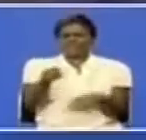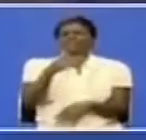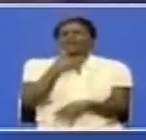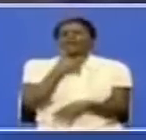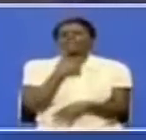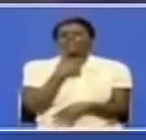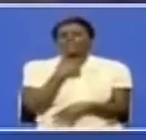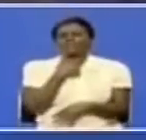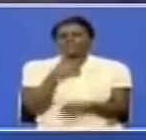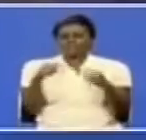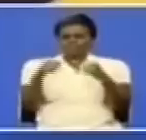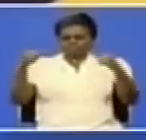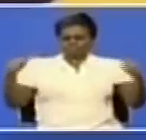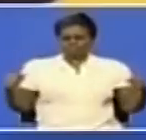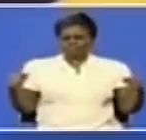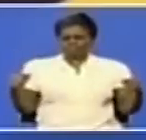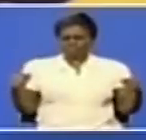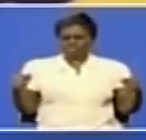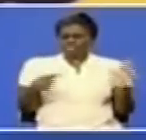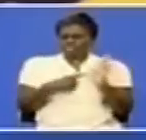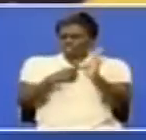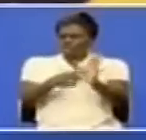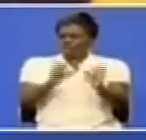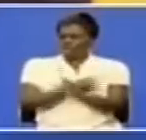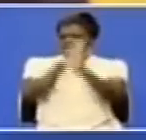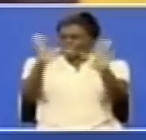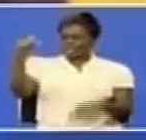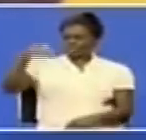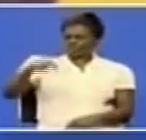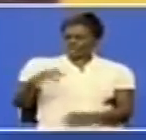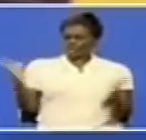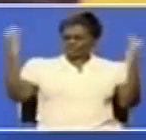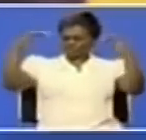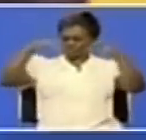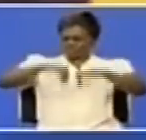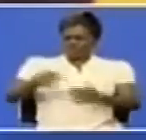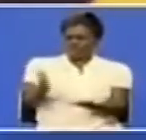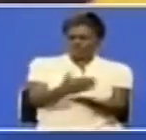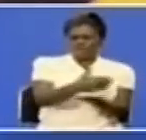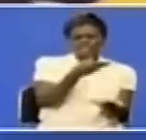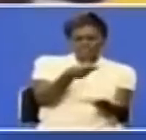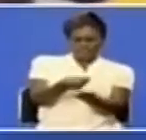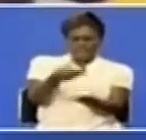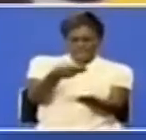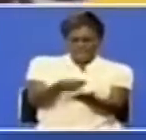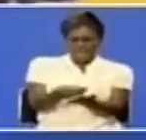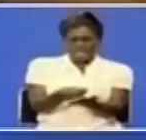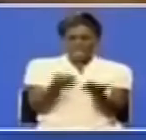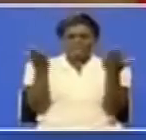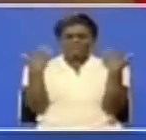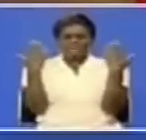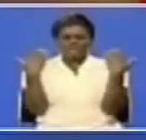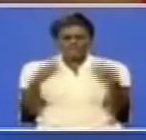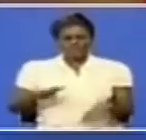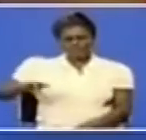and fueled this rivalry, which played out openly during this fundraiser at St. Pius Seminary in Nikobo